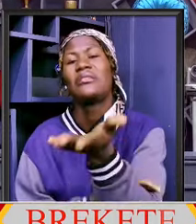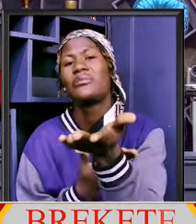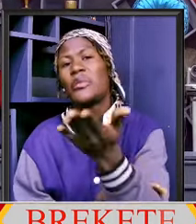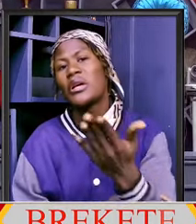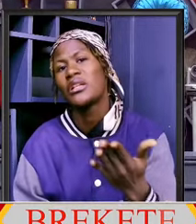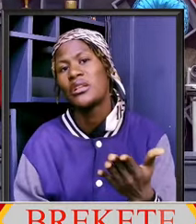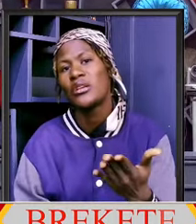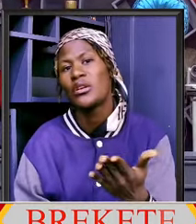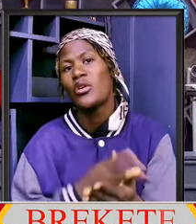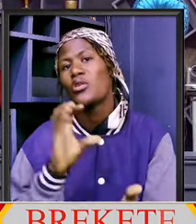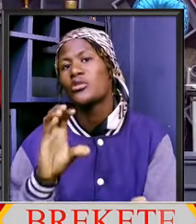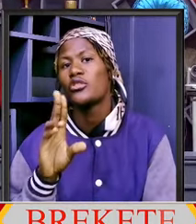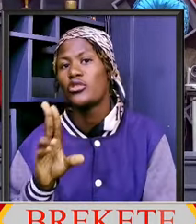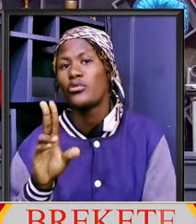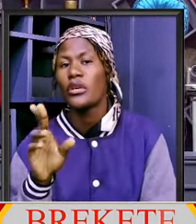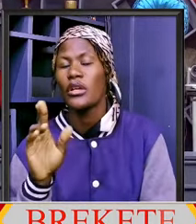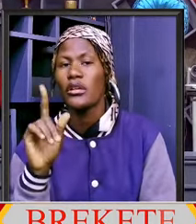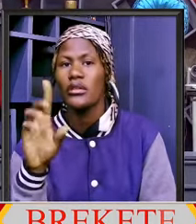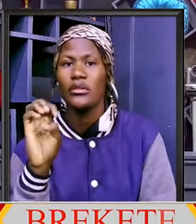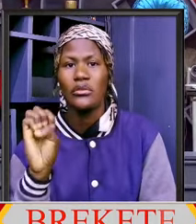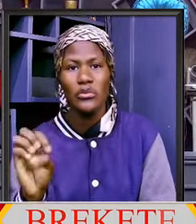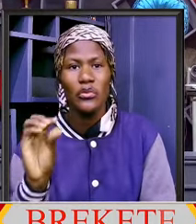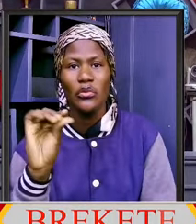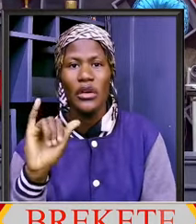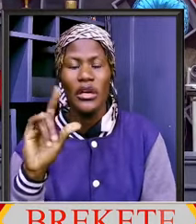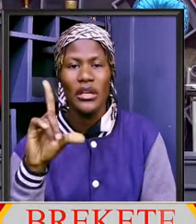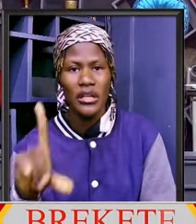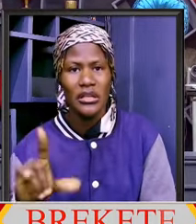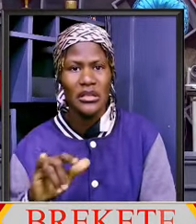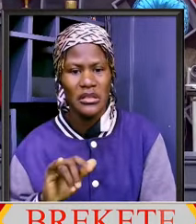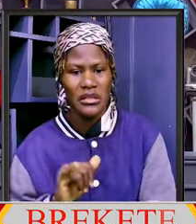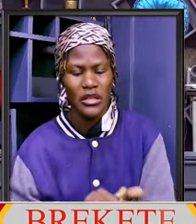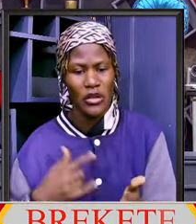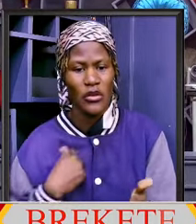Crude oil where we get, where no day useful to us.